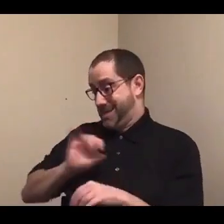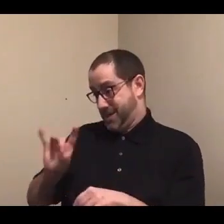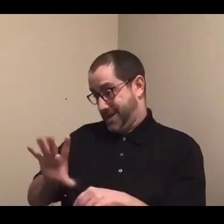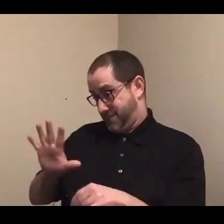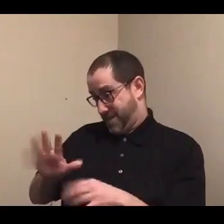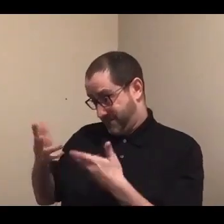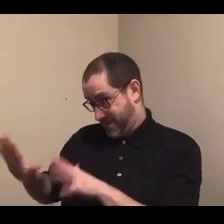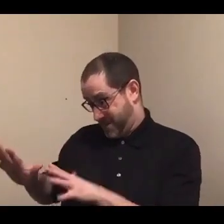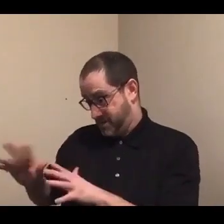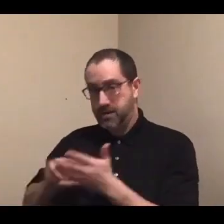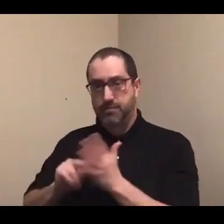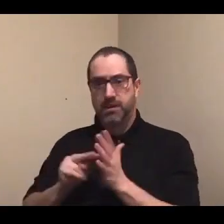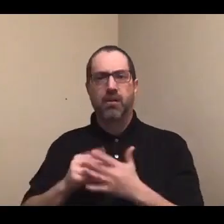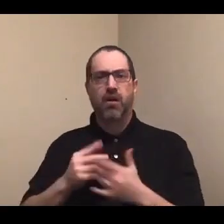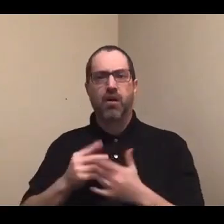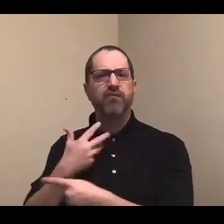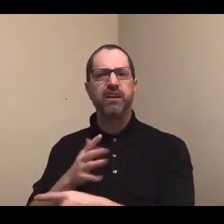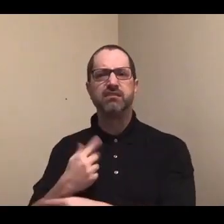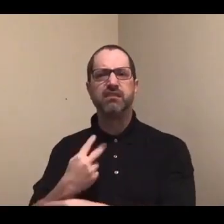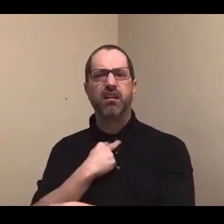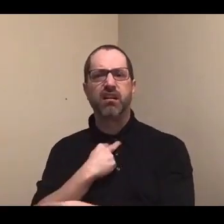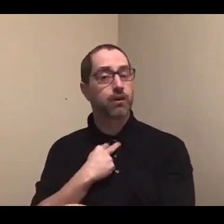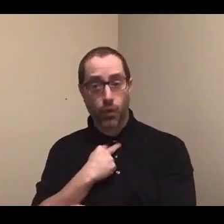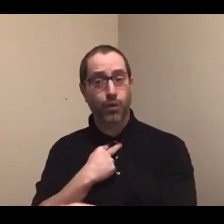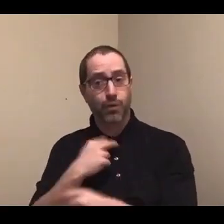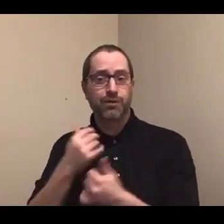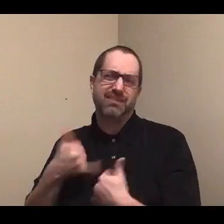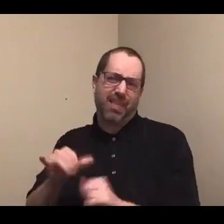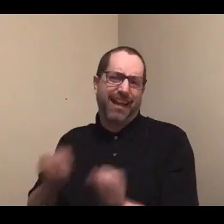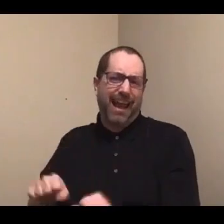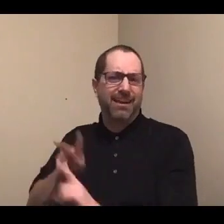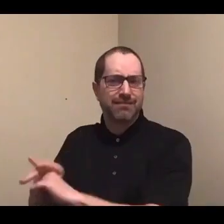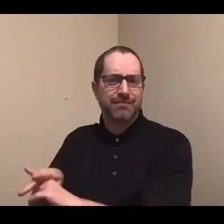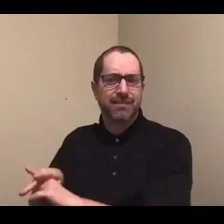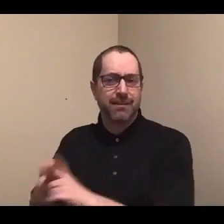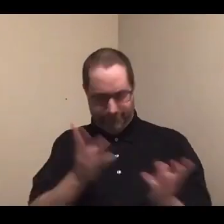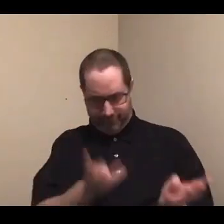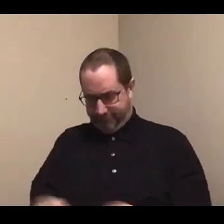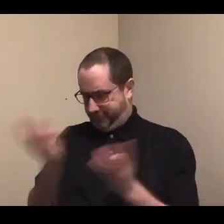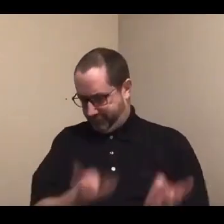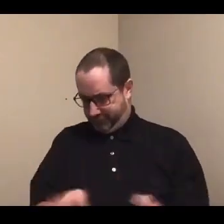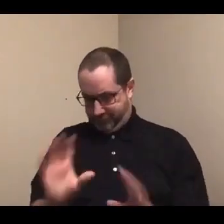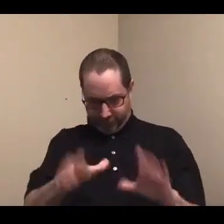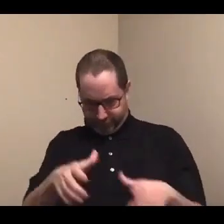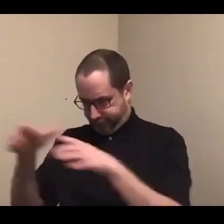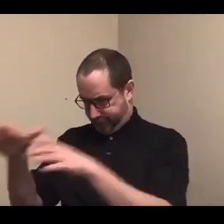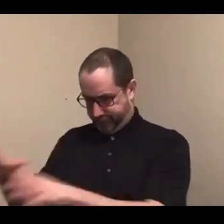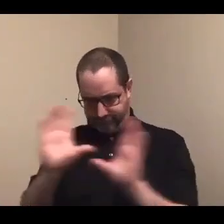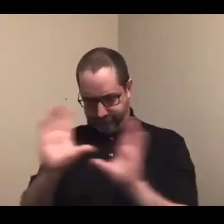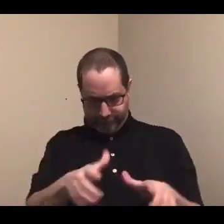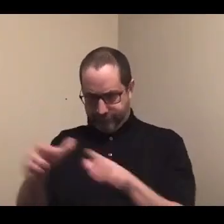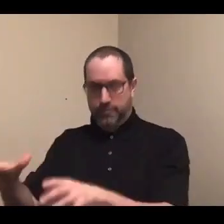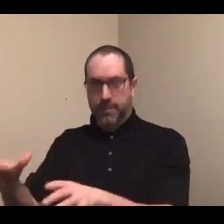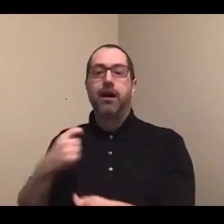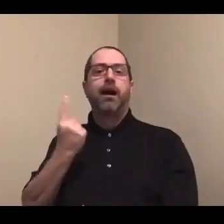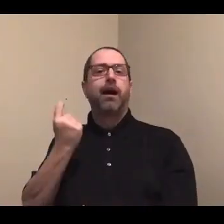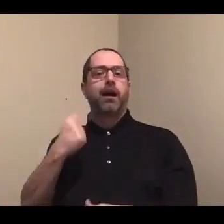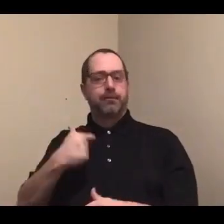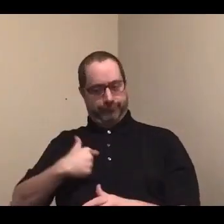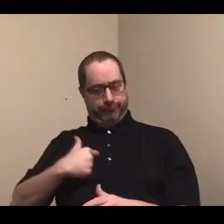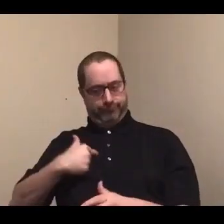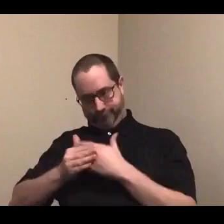always go online and book an appointment if people change their mind and want to seek access, or